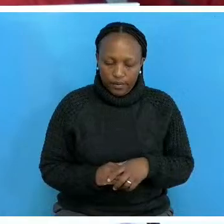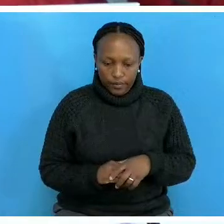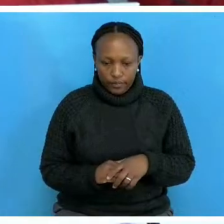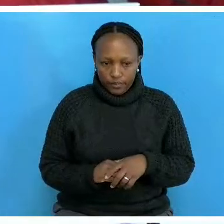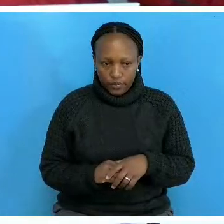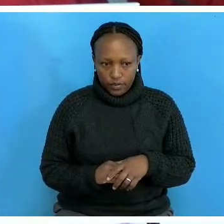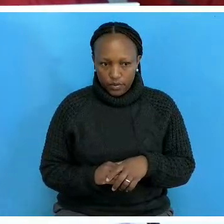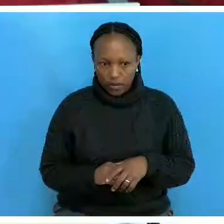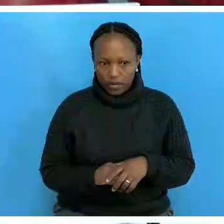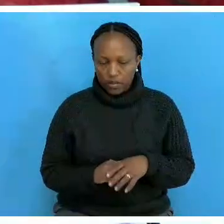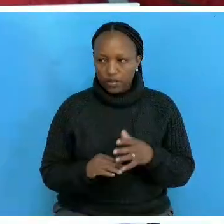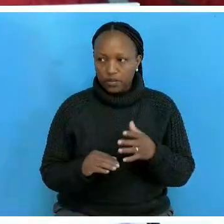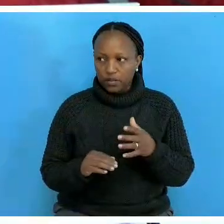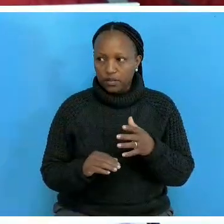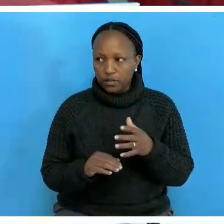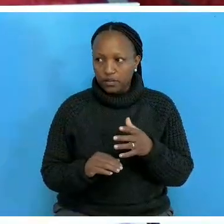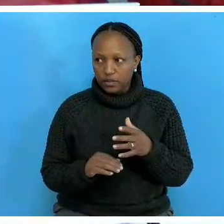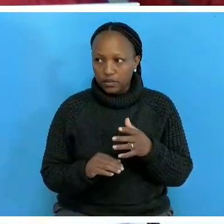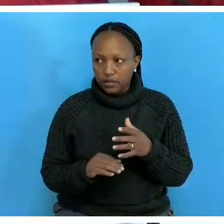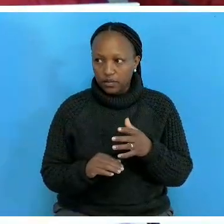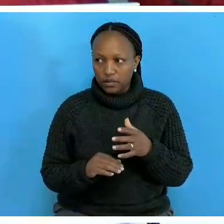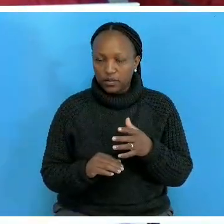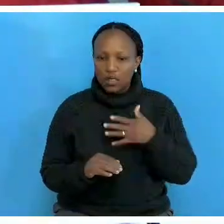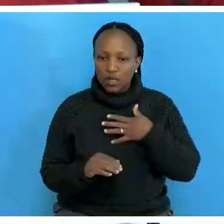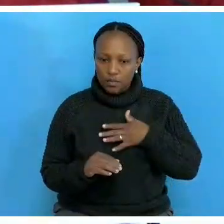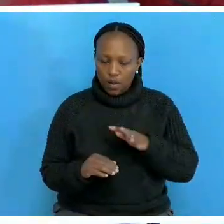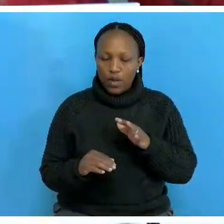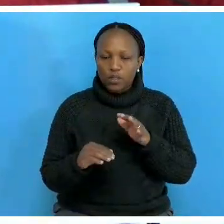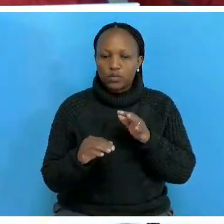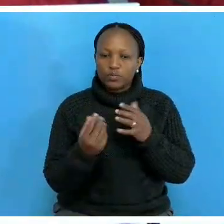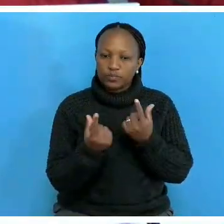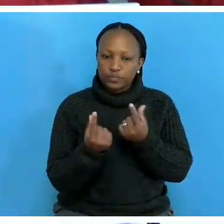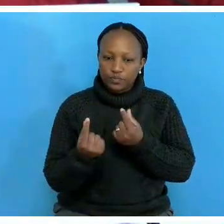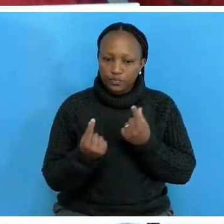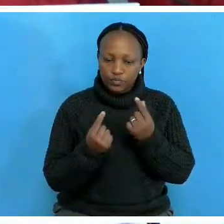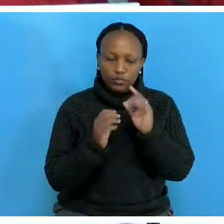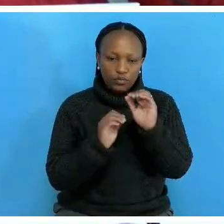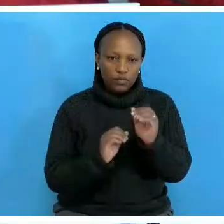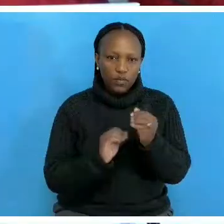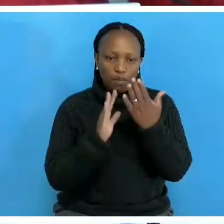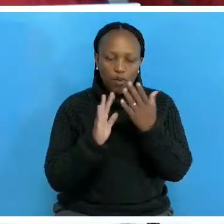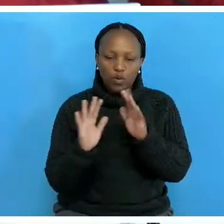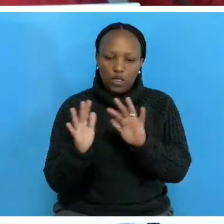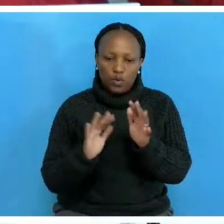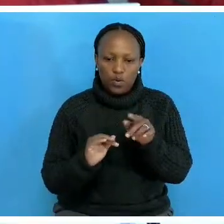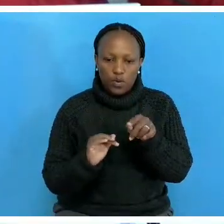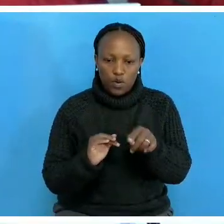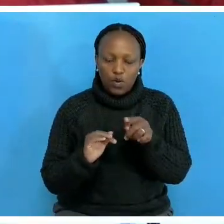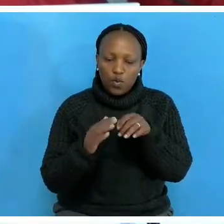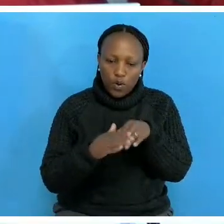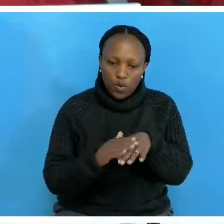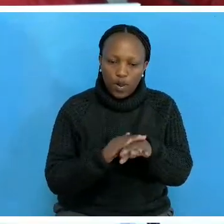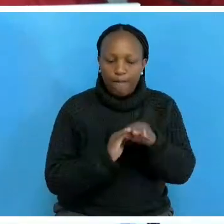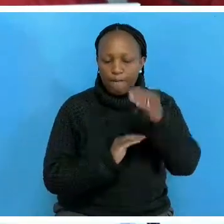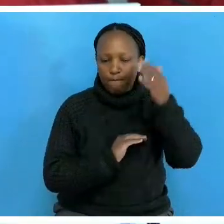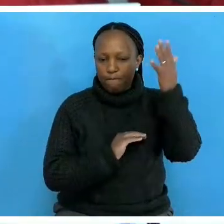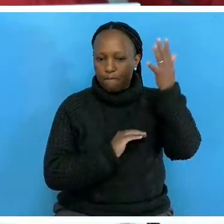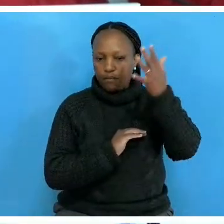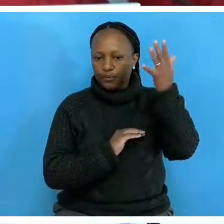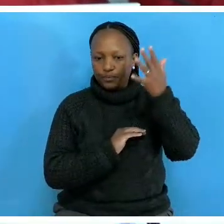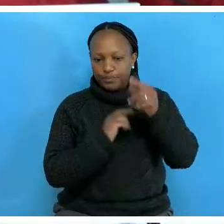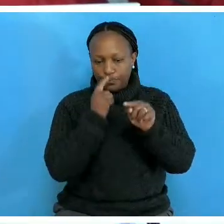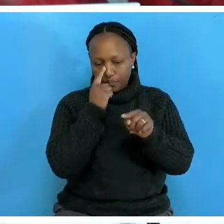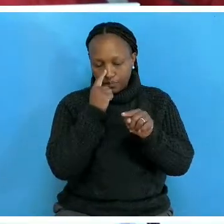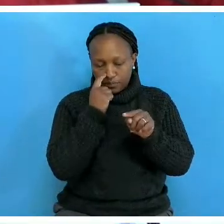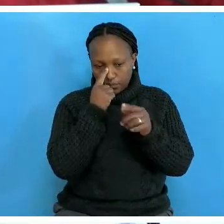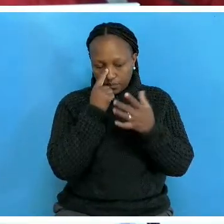maybe just give you a little bit of a direction, what your approach need to be when coming and presenting to these